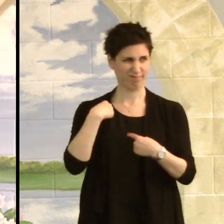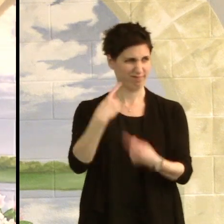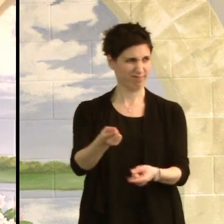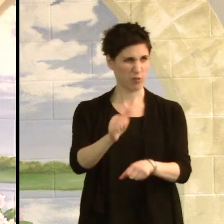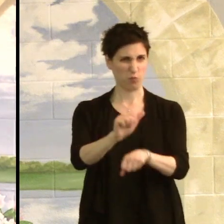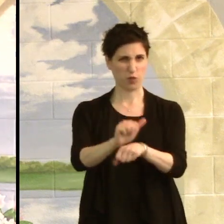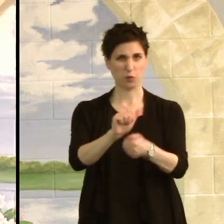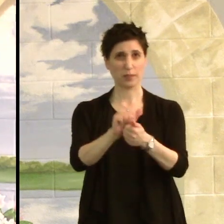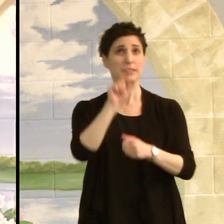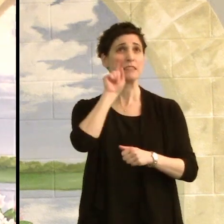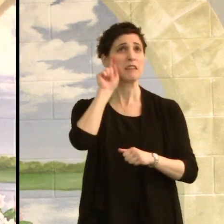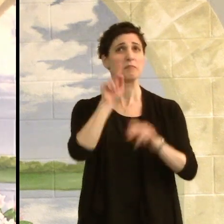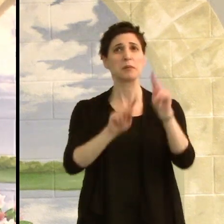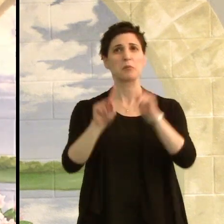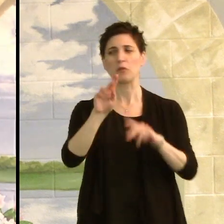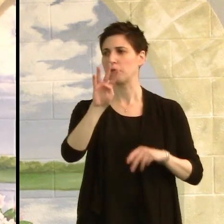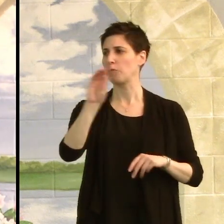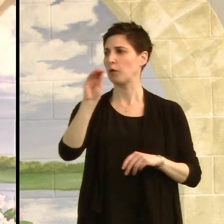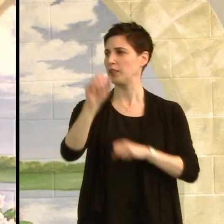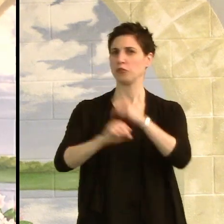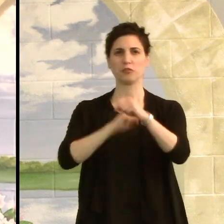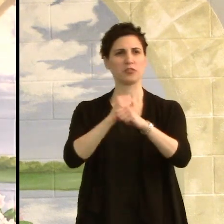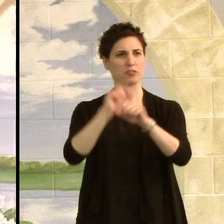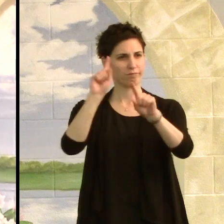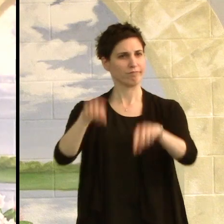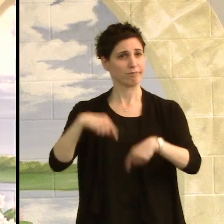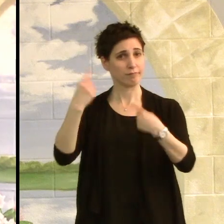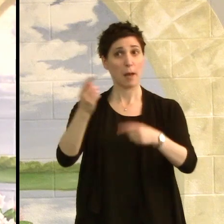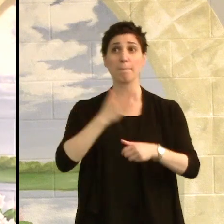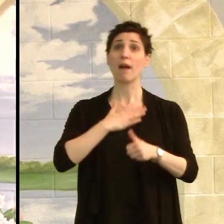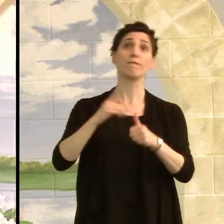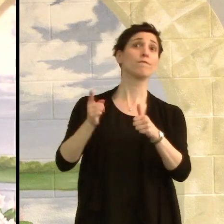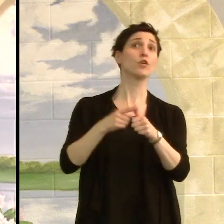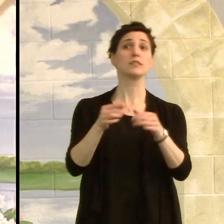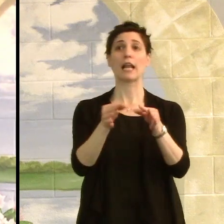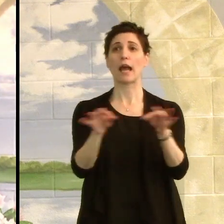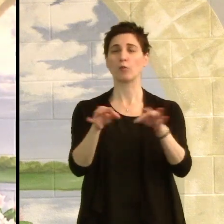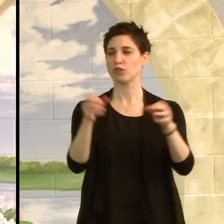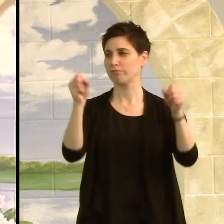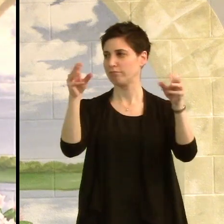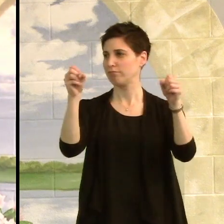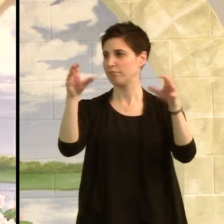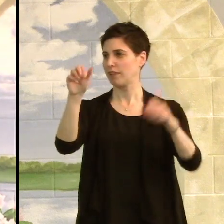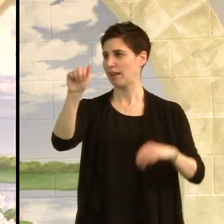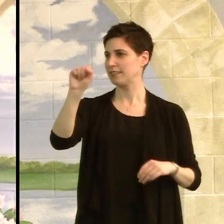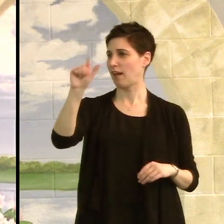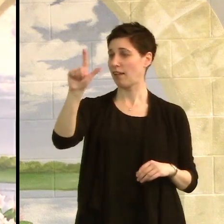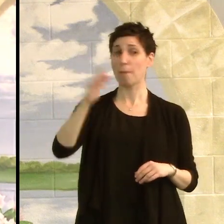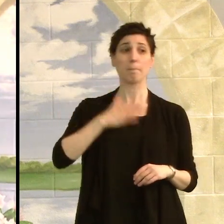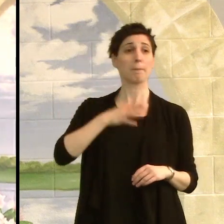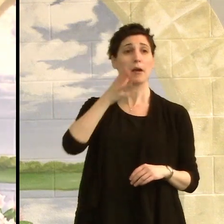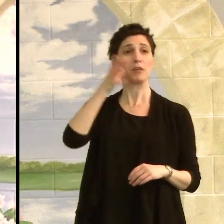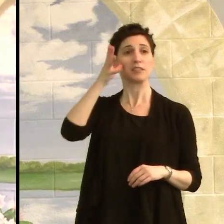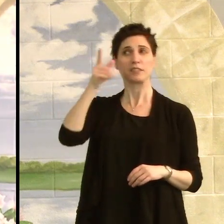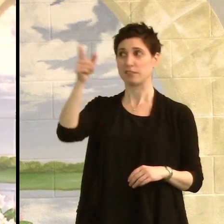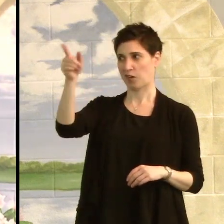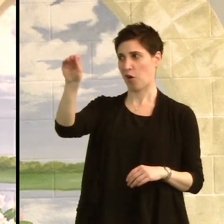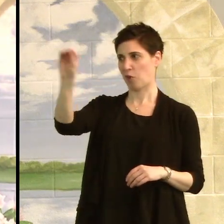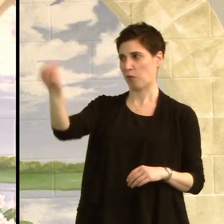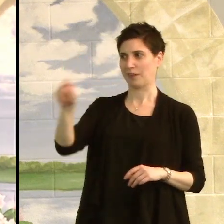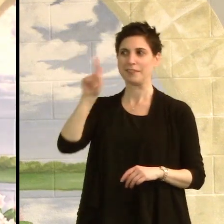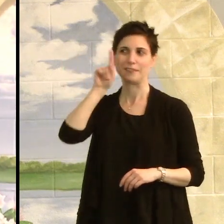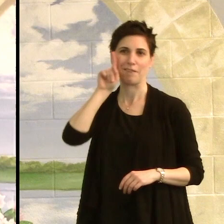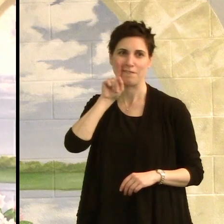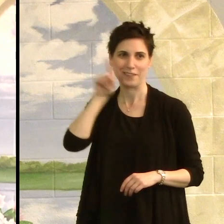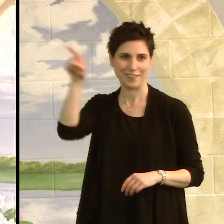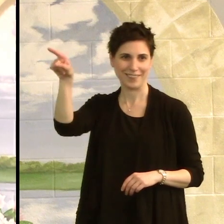years. My native language is ASL, as I was raised by deaf parents in Ottawa, Ontario.